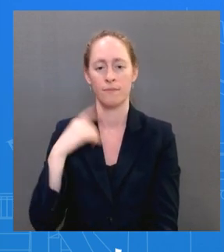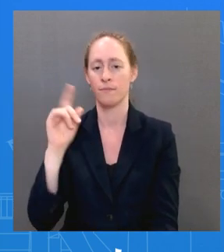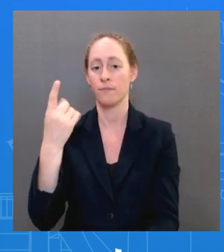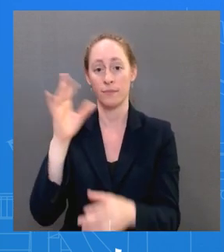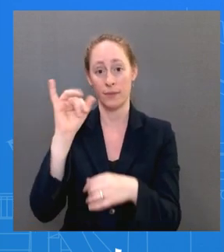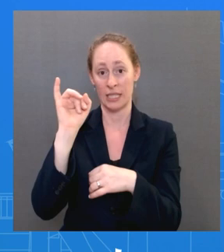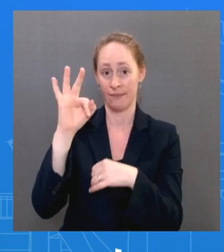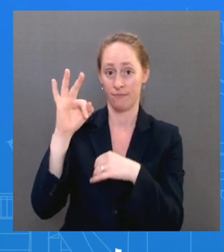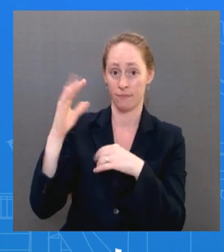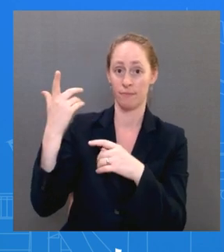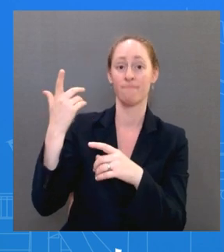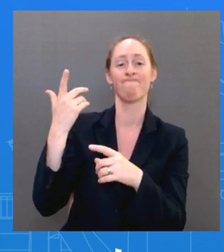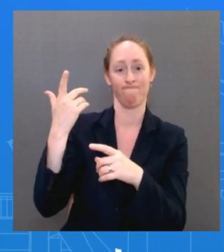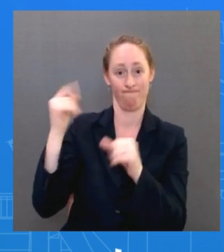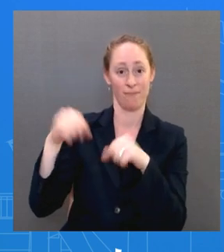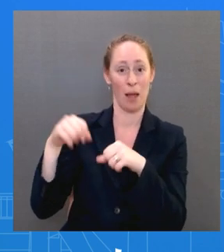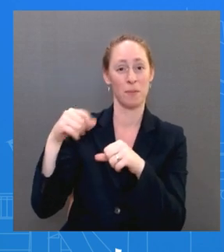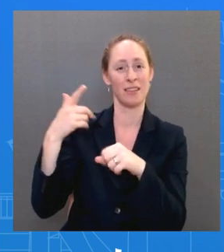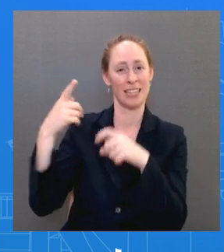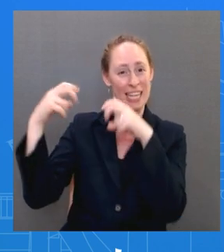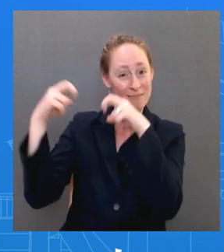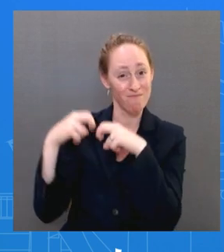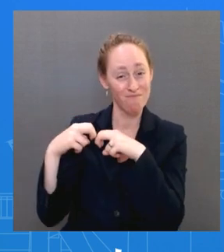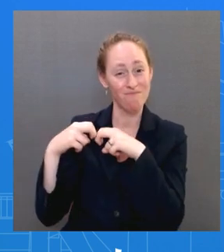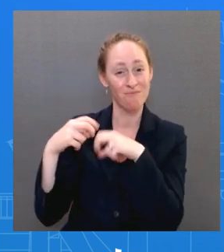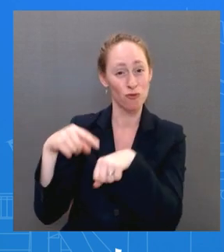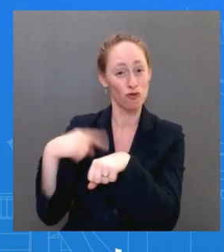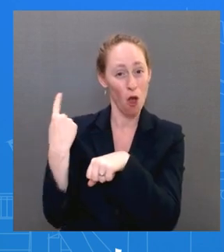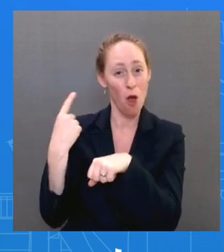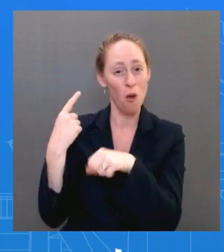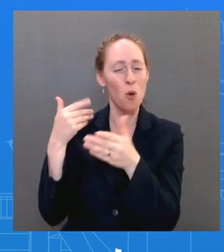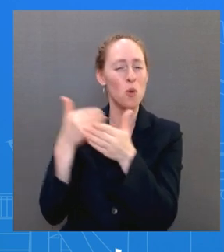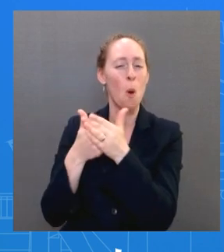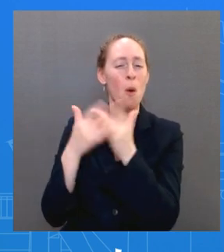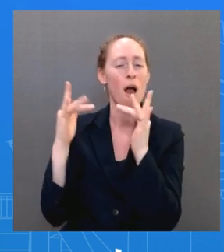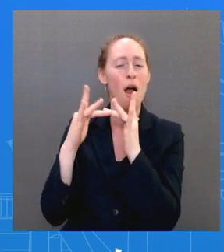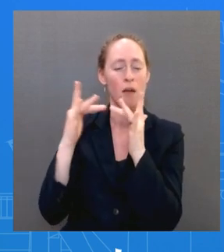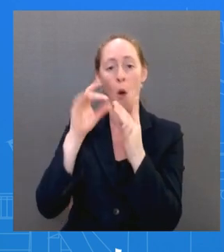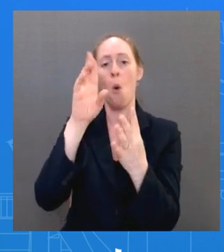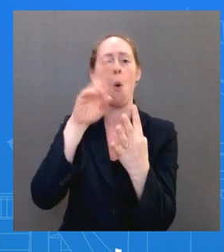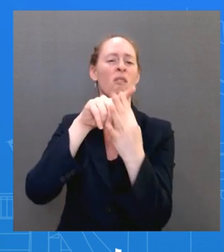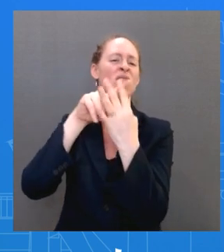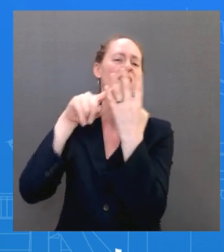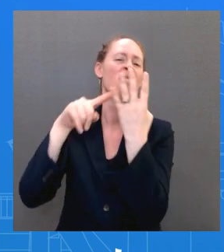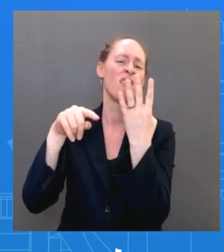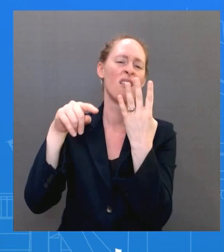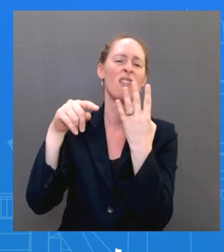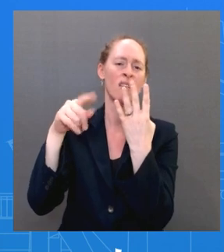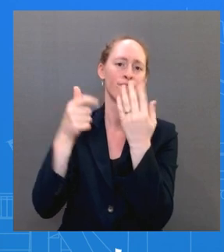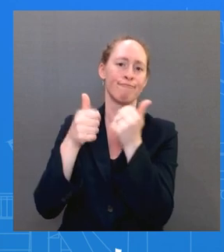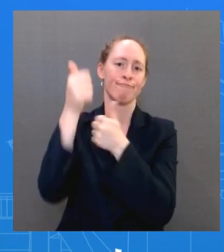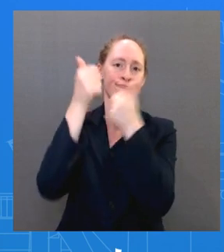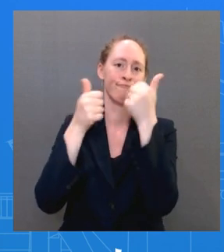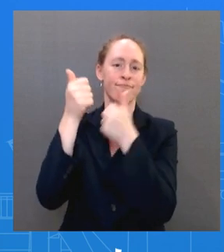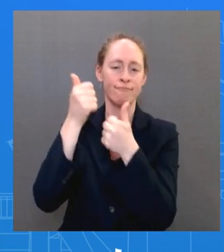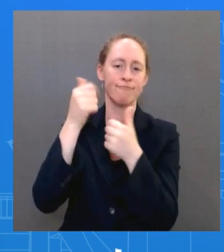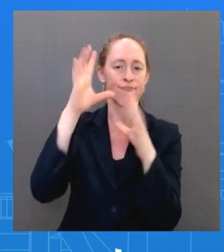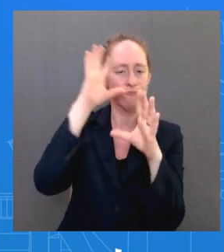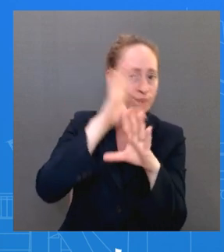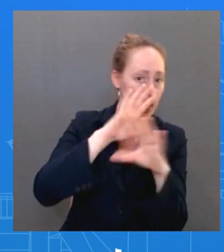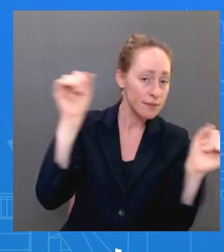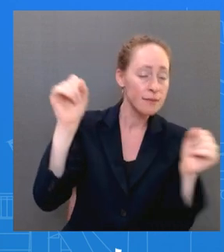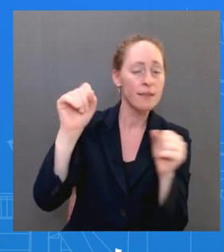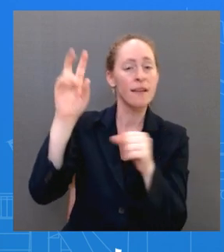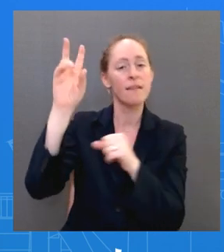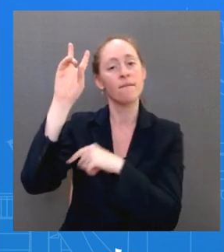president and the four principals. That is just our protocol. We have to keep people's privacy here, and that is incredibly important,